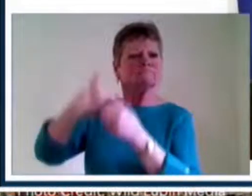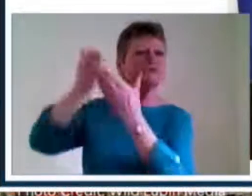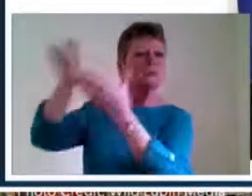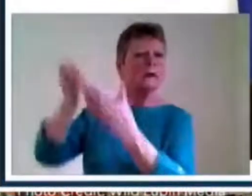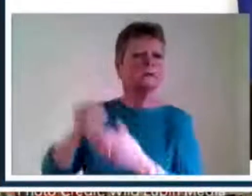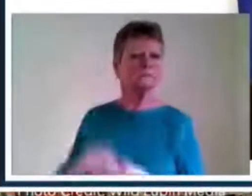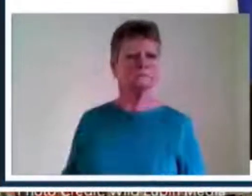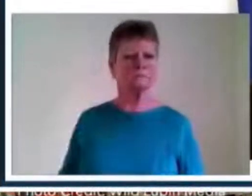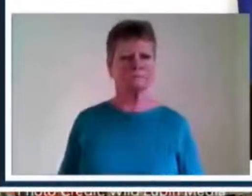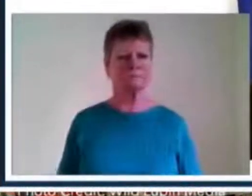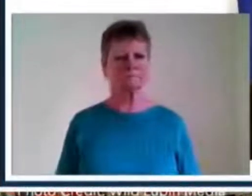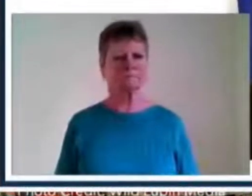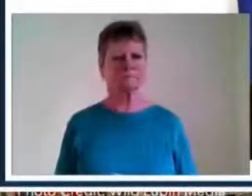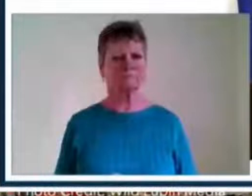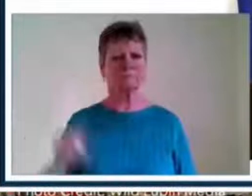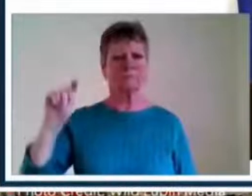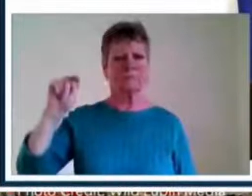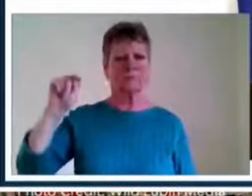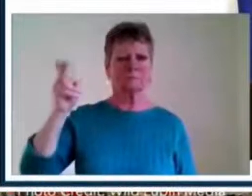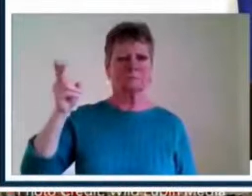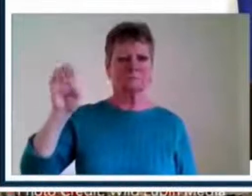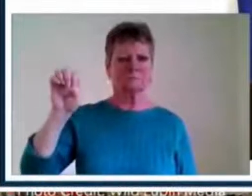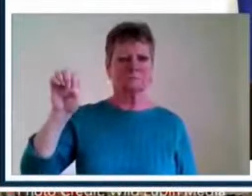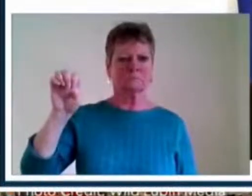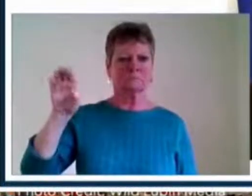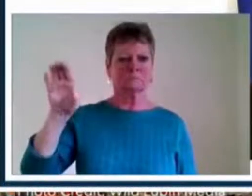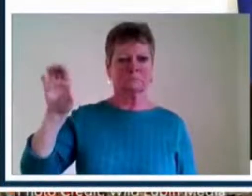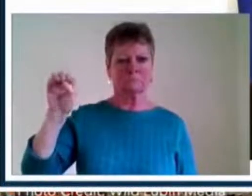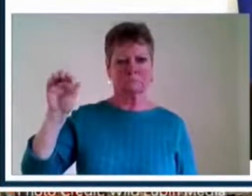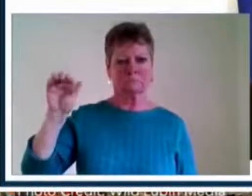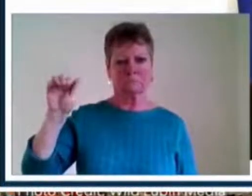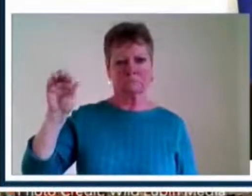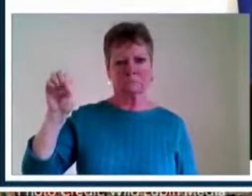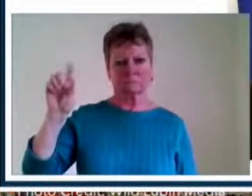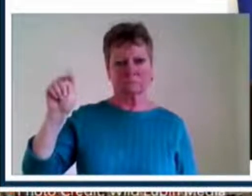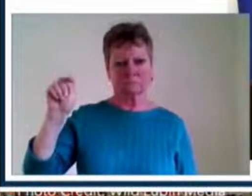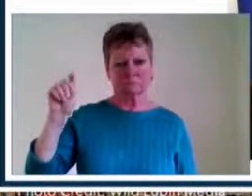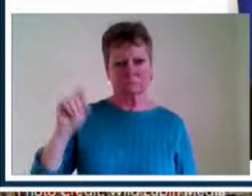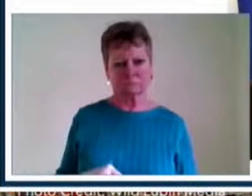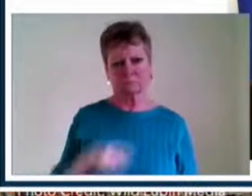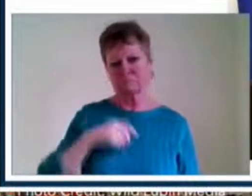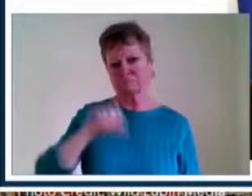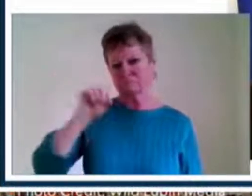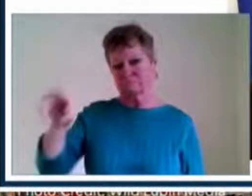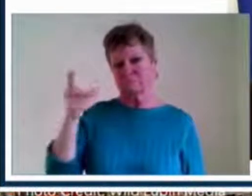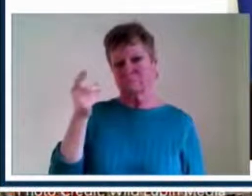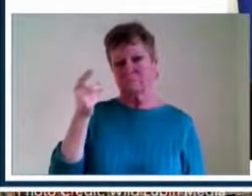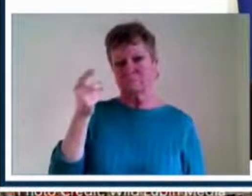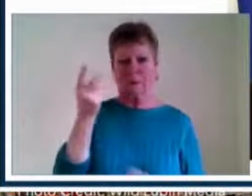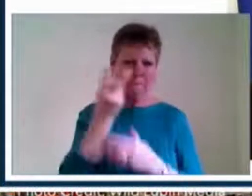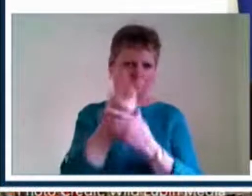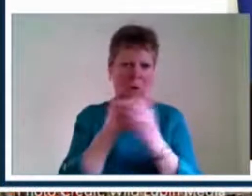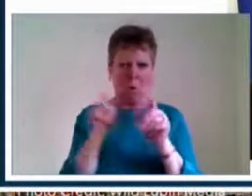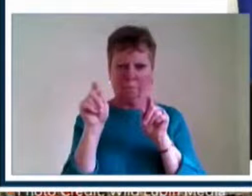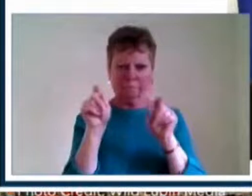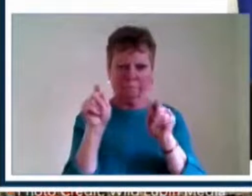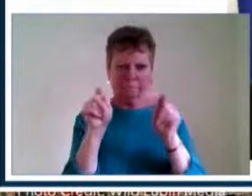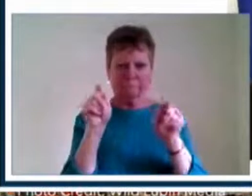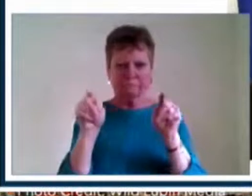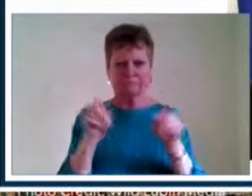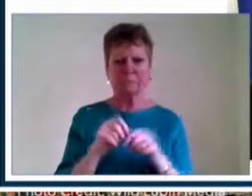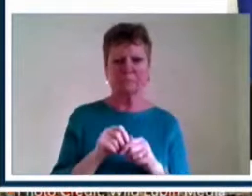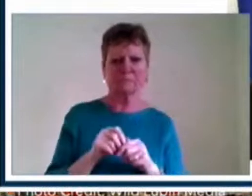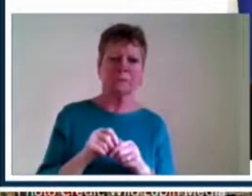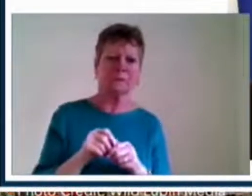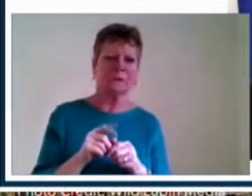Lindsay Armstrong with the Coast. Thank you so much. A question for Dr. Strang and the Premier. With about 25 deaths in